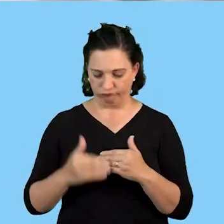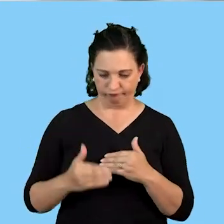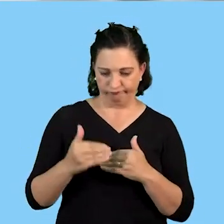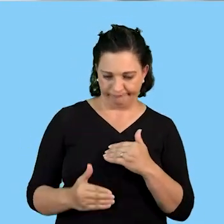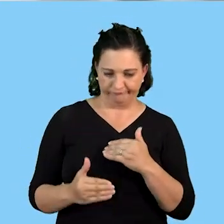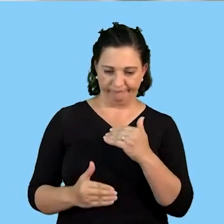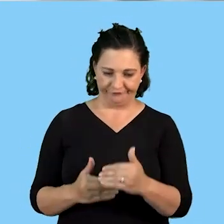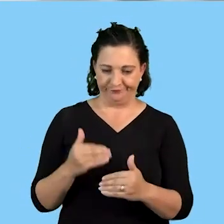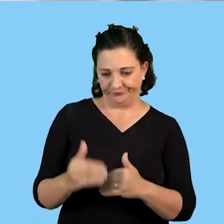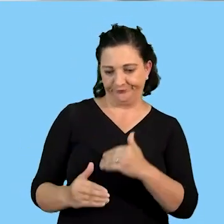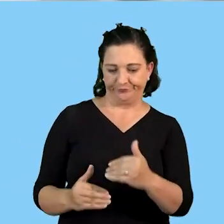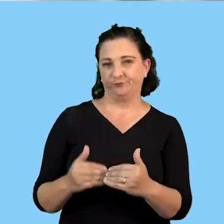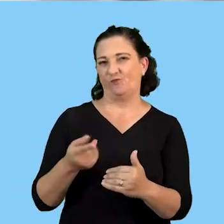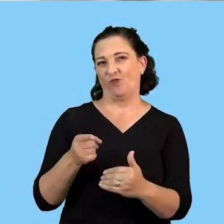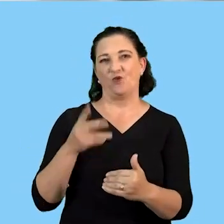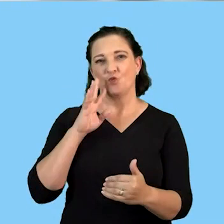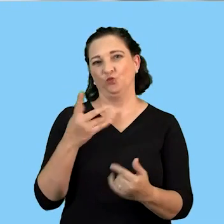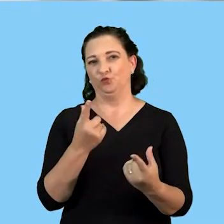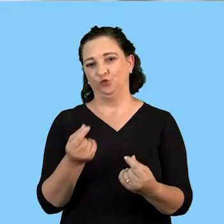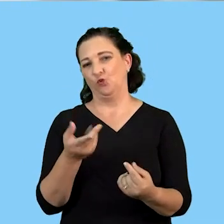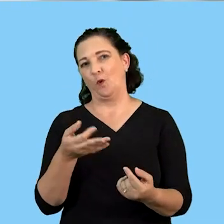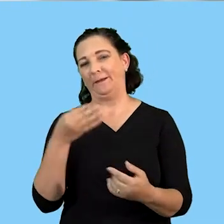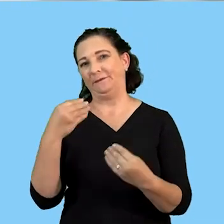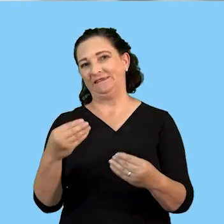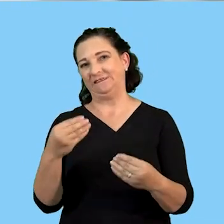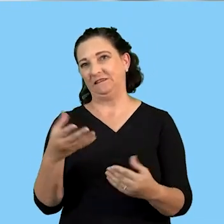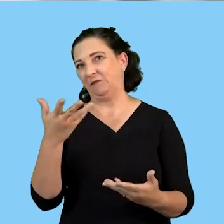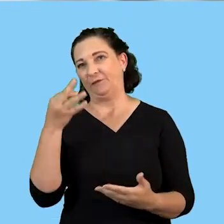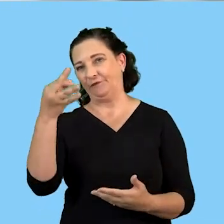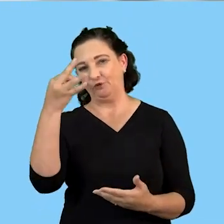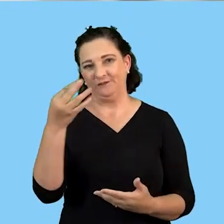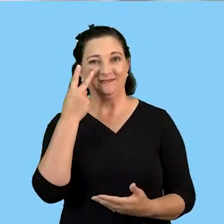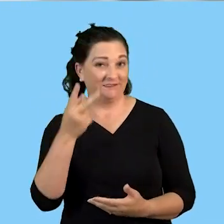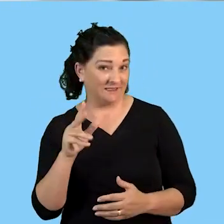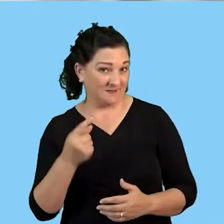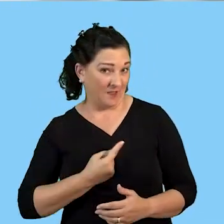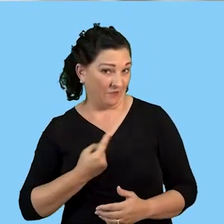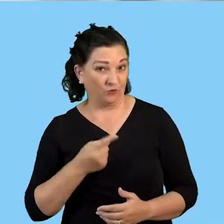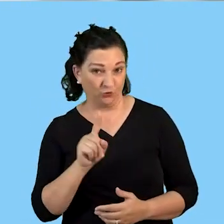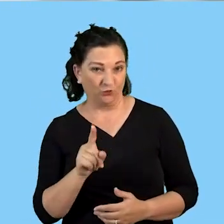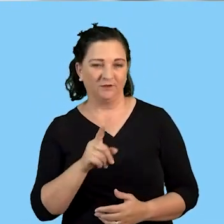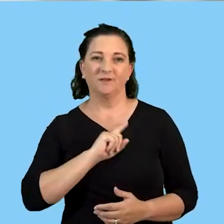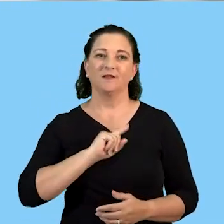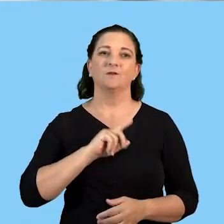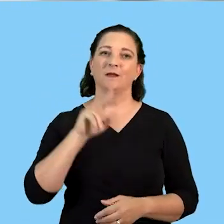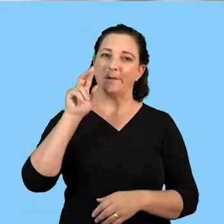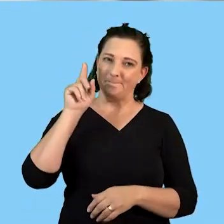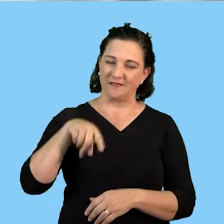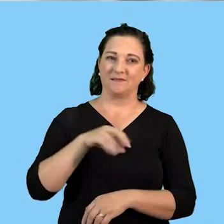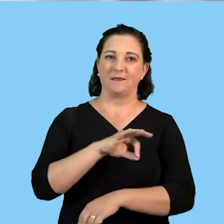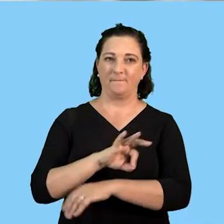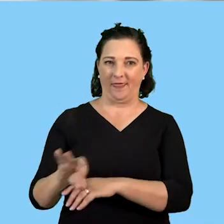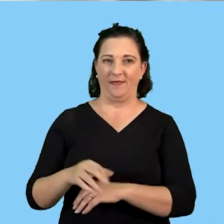a roadmap, meaning it shows us where the business will start and where the business see itself in the